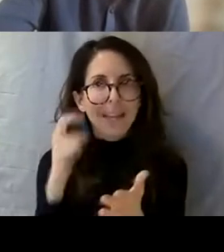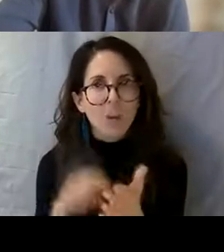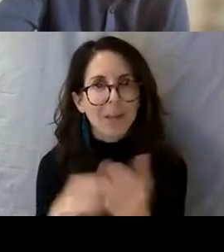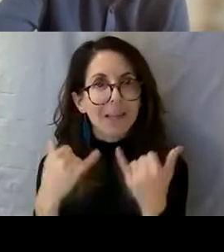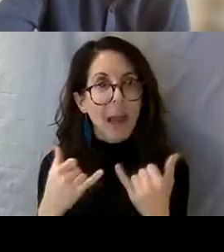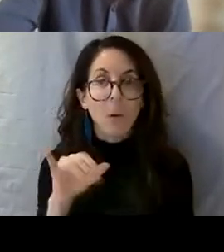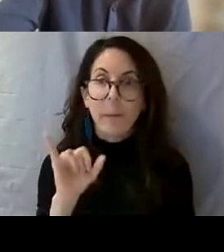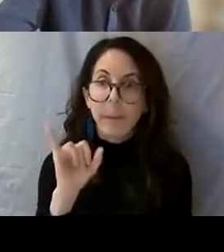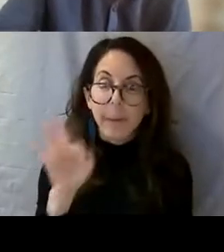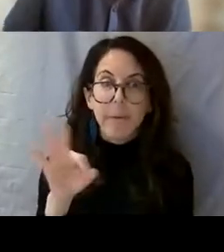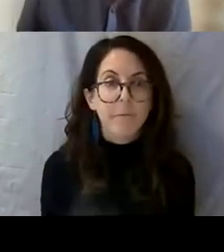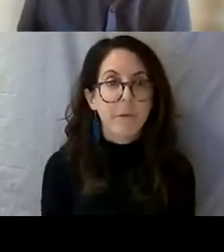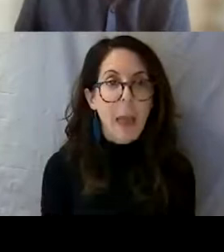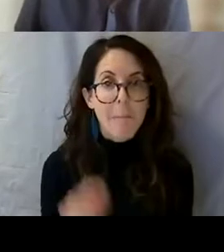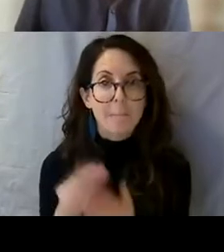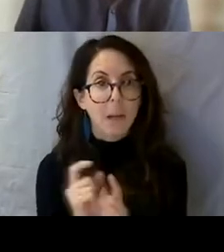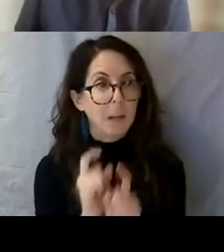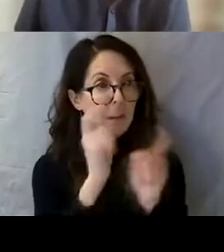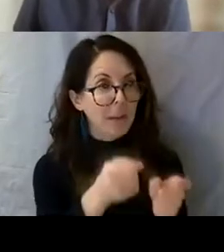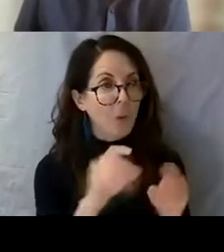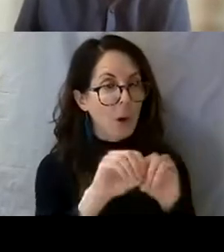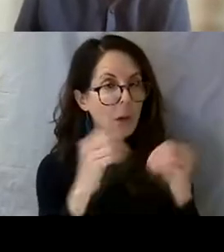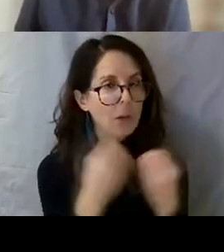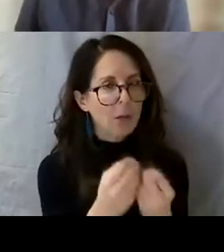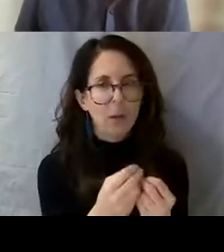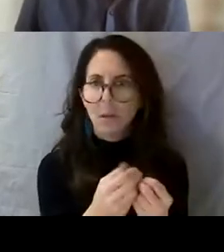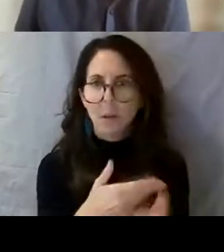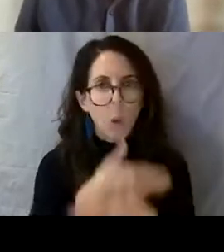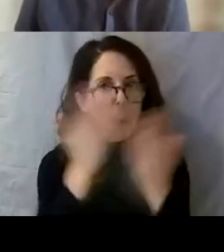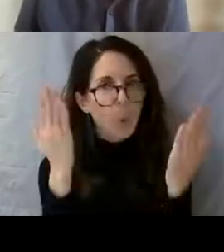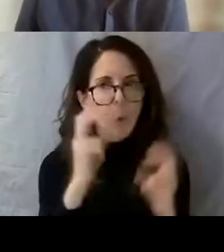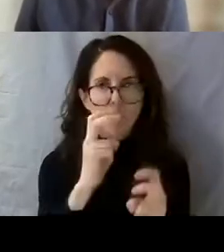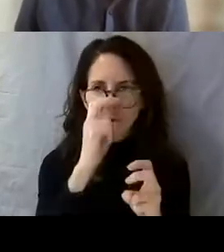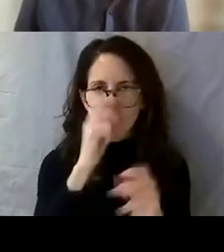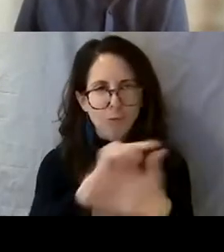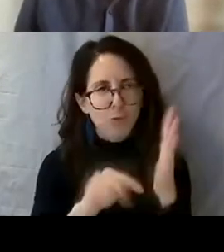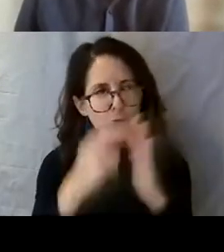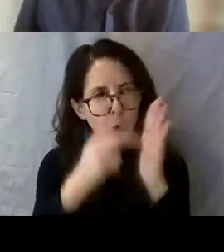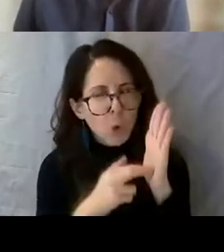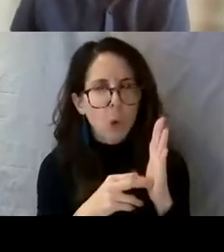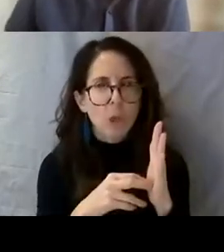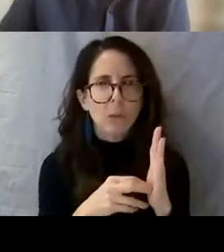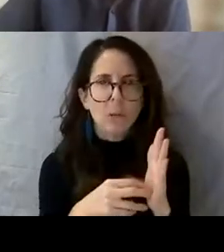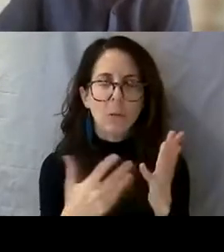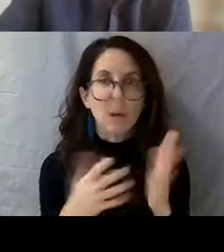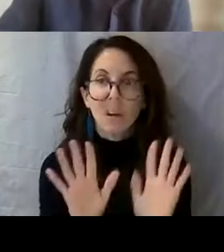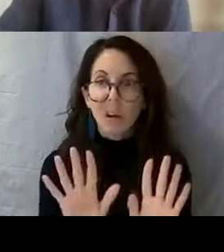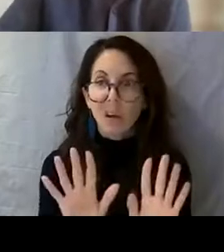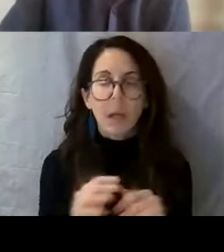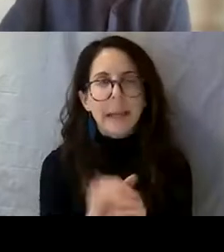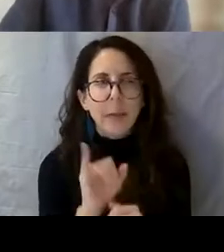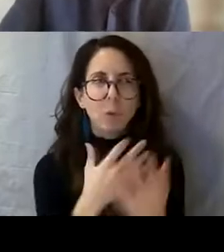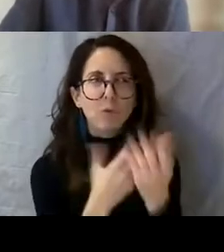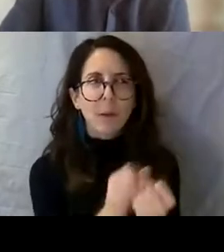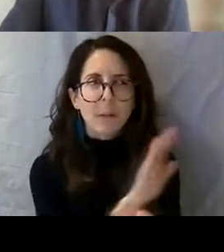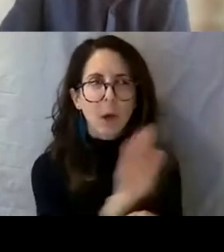when you give money to an organization without conditions, as long as you trust the leadership. And so